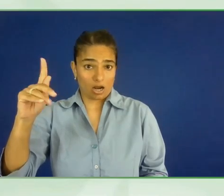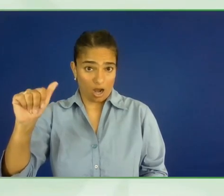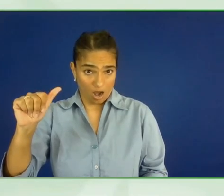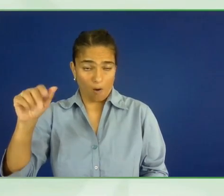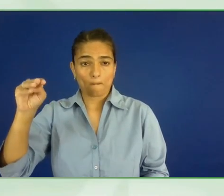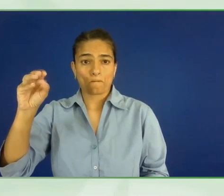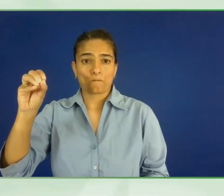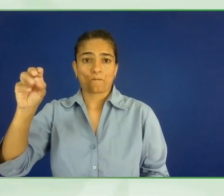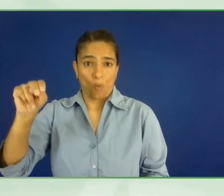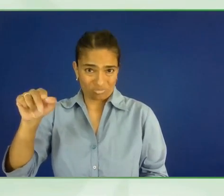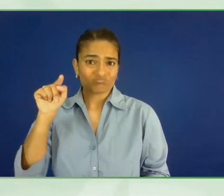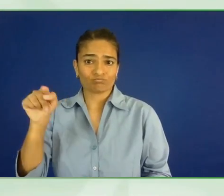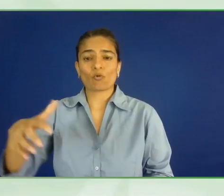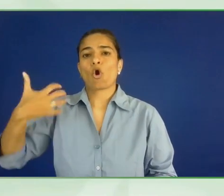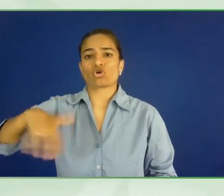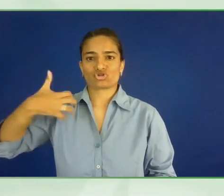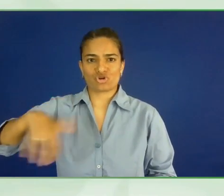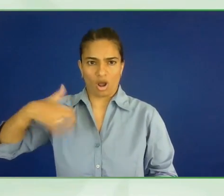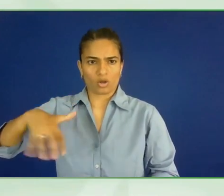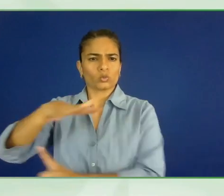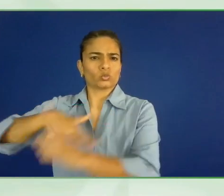Gaëlle Vitali-Derrien,